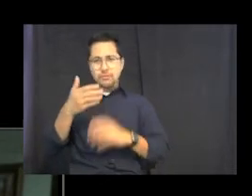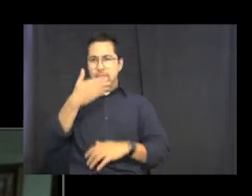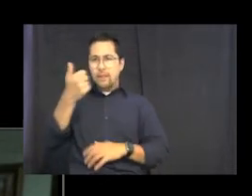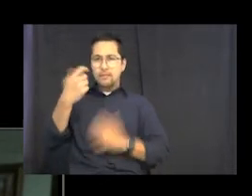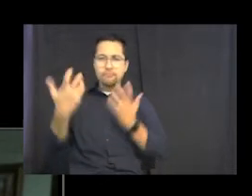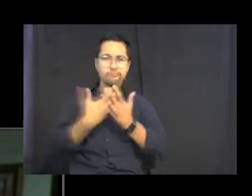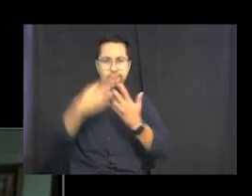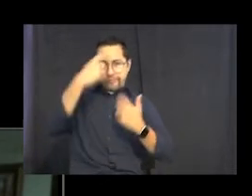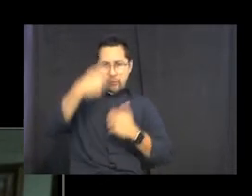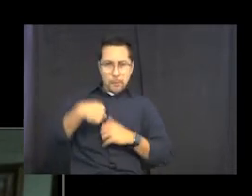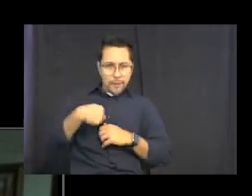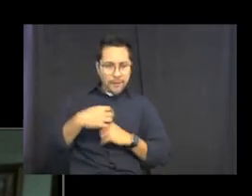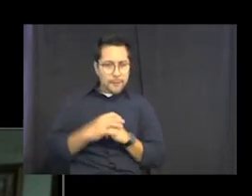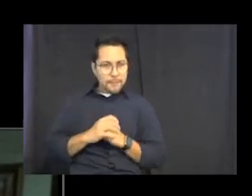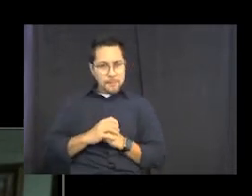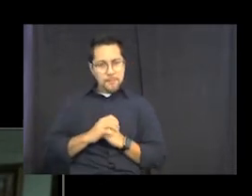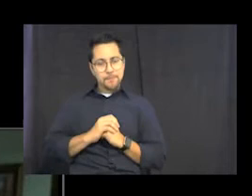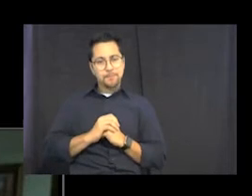CTC Plus.